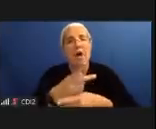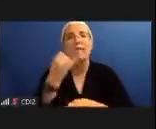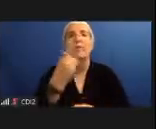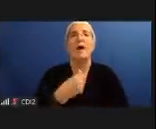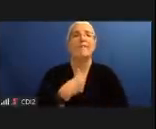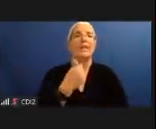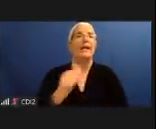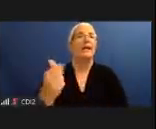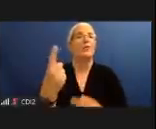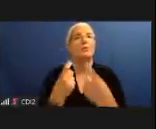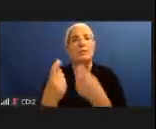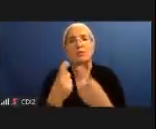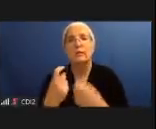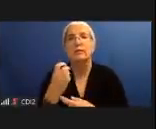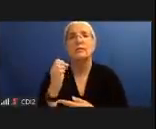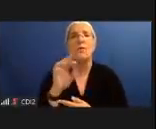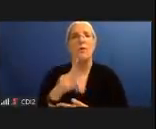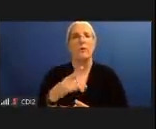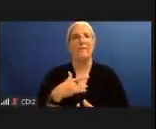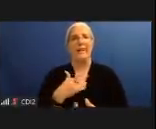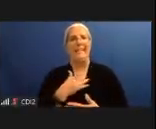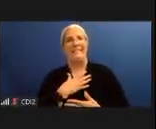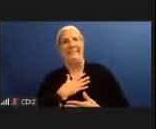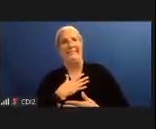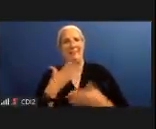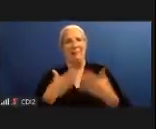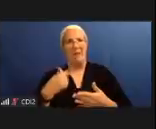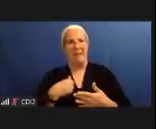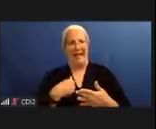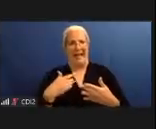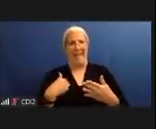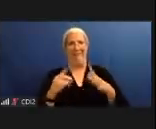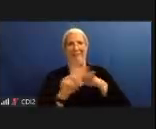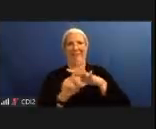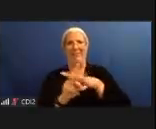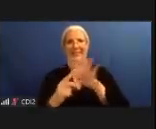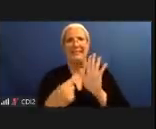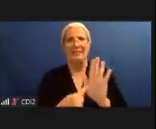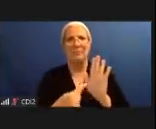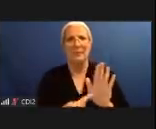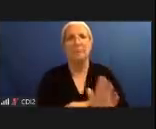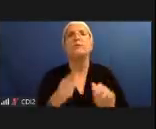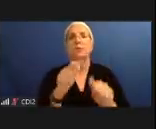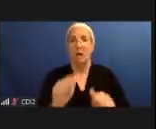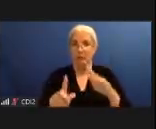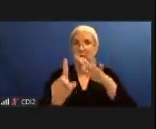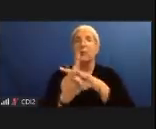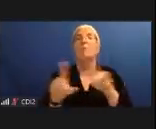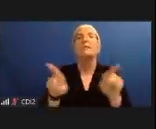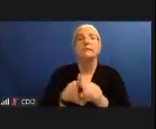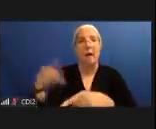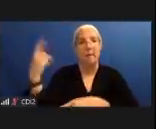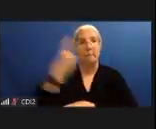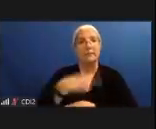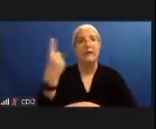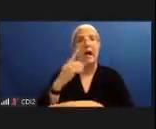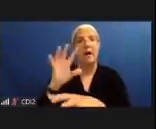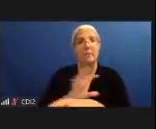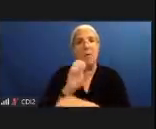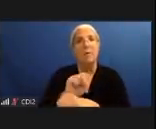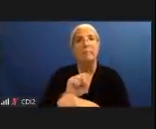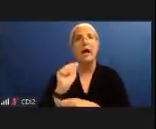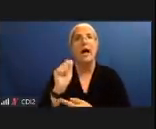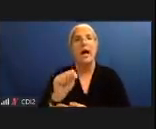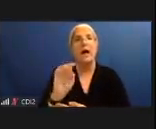is feeling symptomatic, we make same-day appointments with Marin Community Clinic. Yep, so that's our whole setup there. The